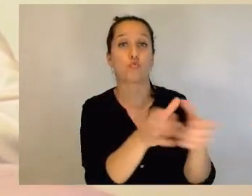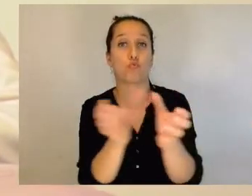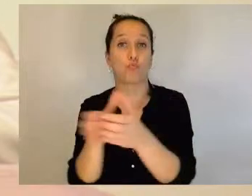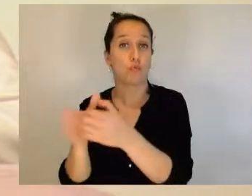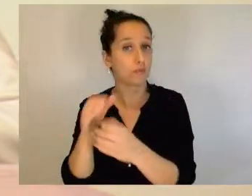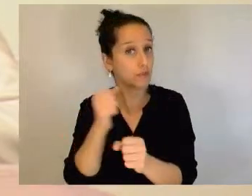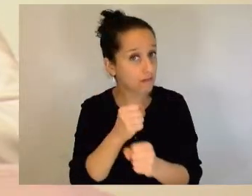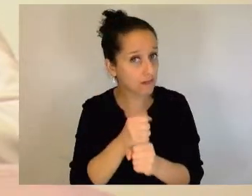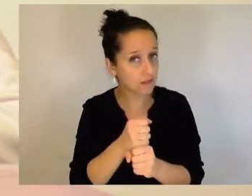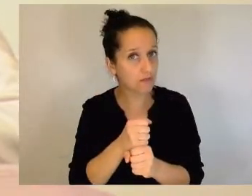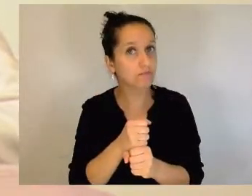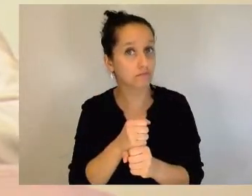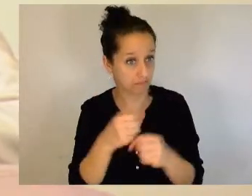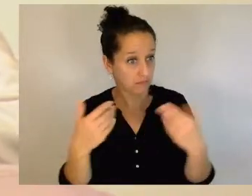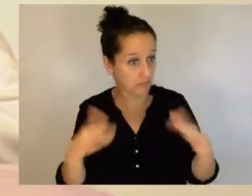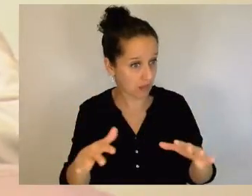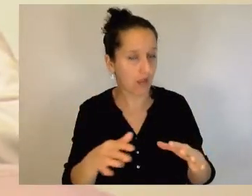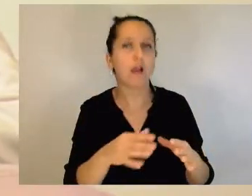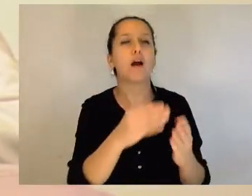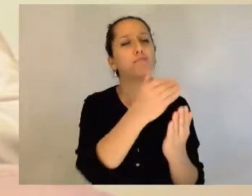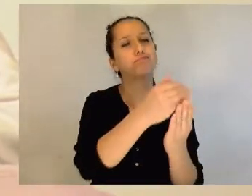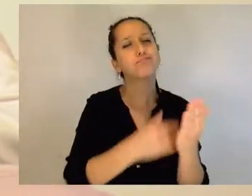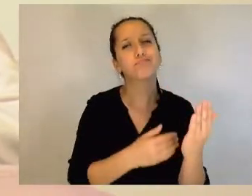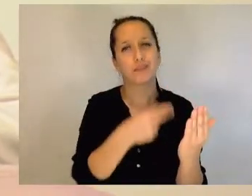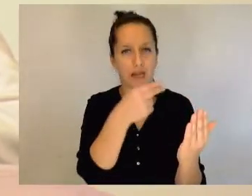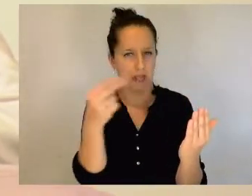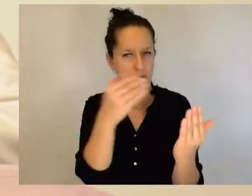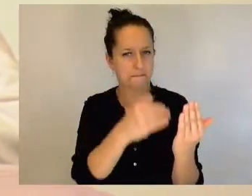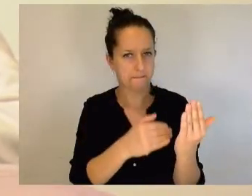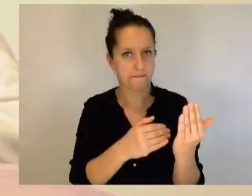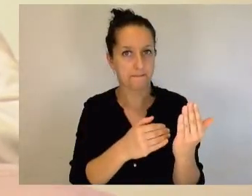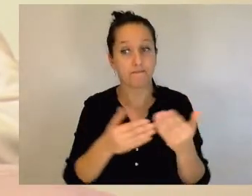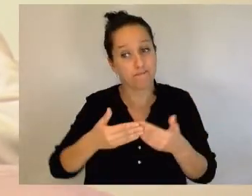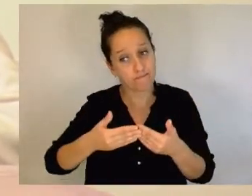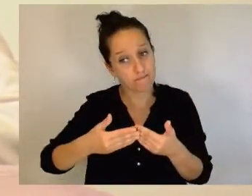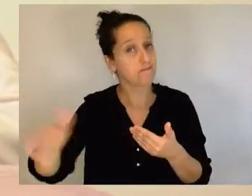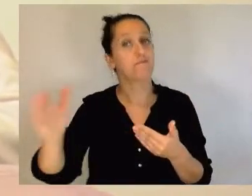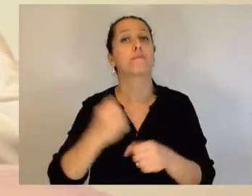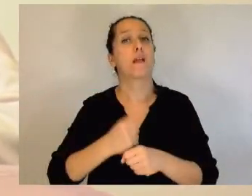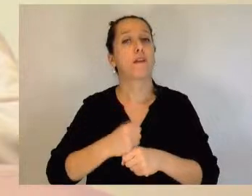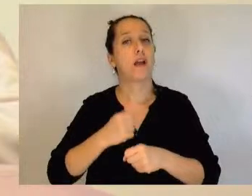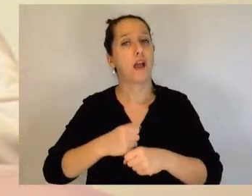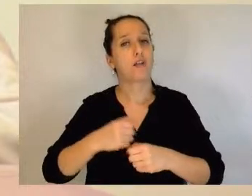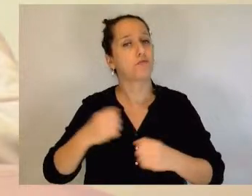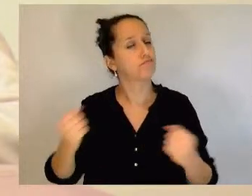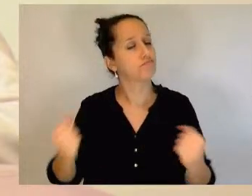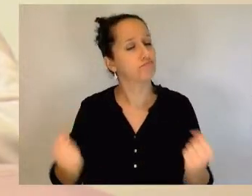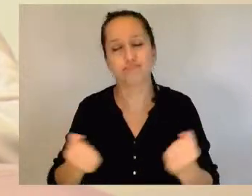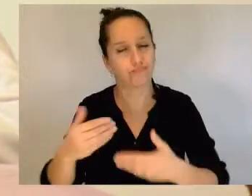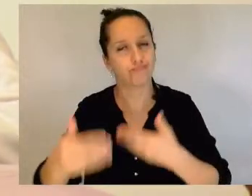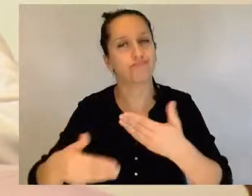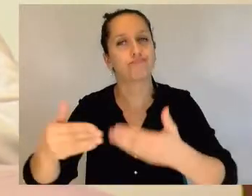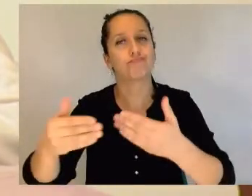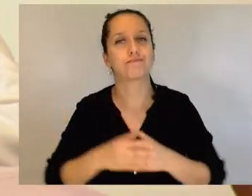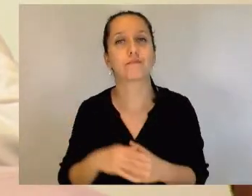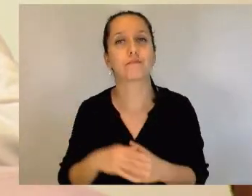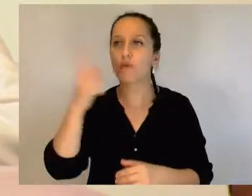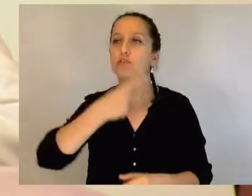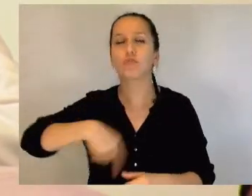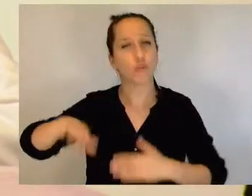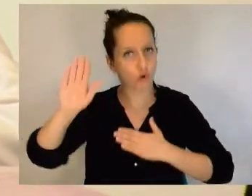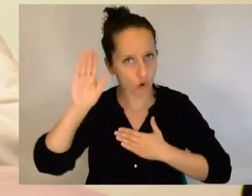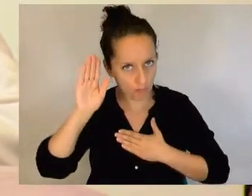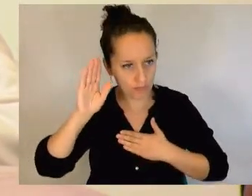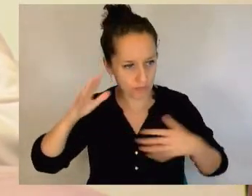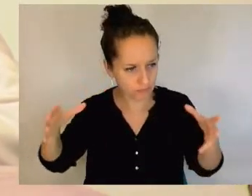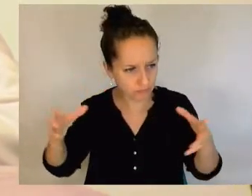of the working groups that we have defined. Work begins now. And from Colombia, we reaffirm this collective